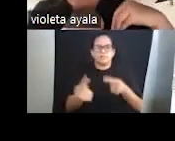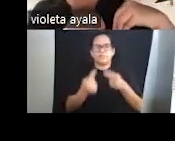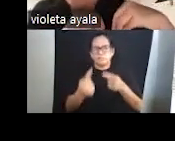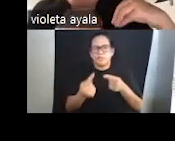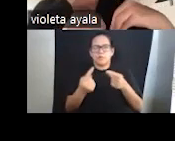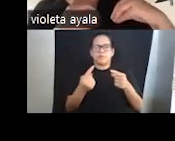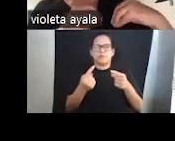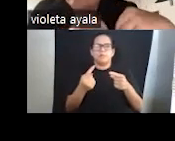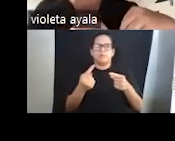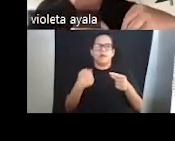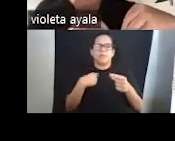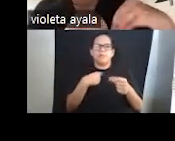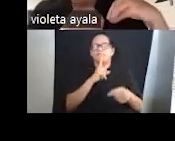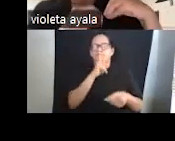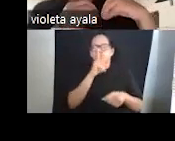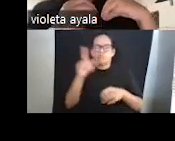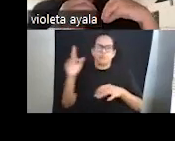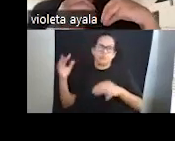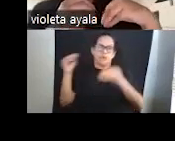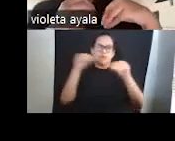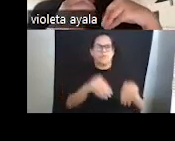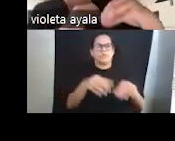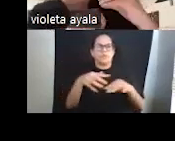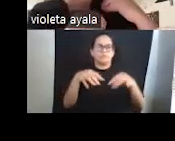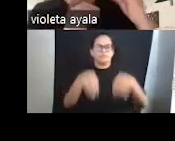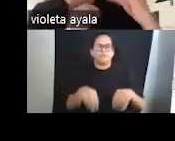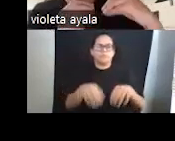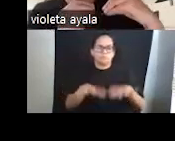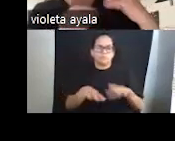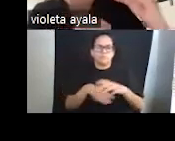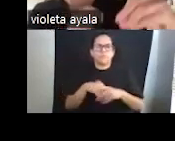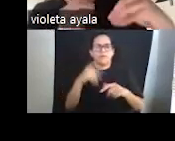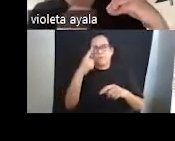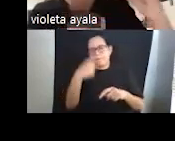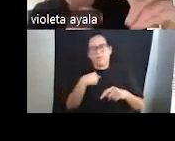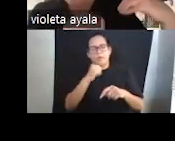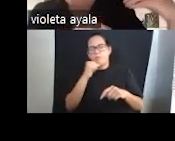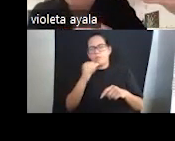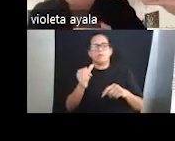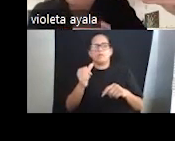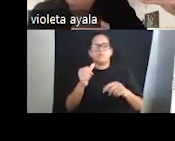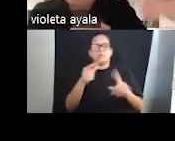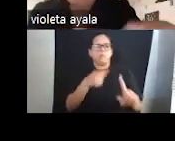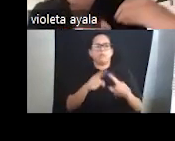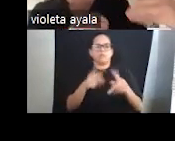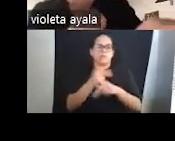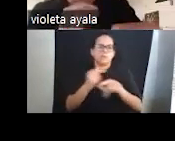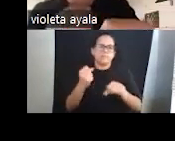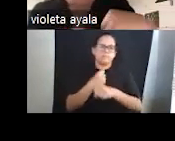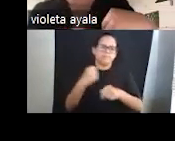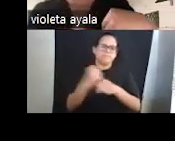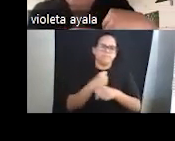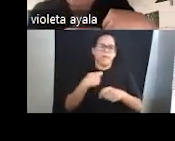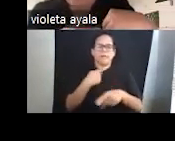us through colonization, that it wasn't, for me, it wasn't a point to keep fighting and keep telling